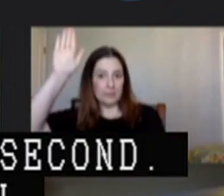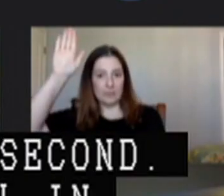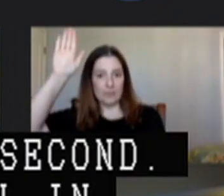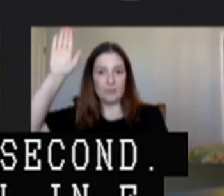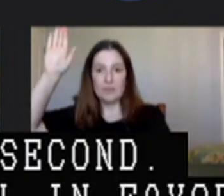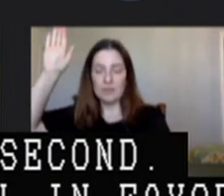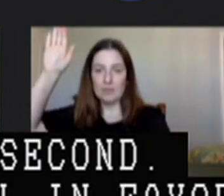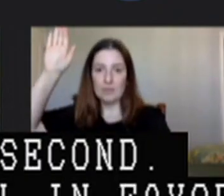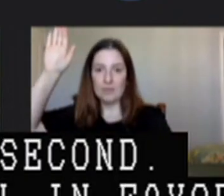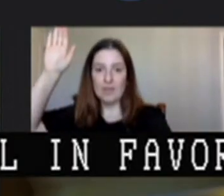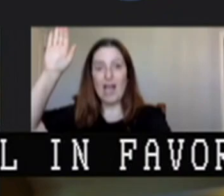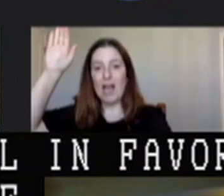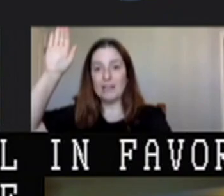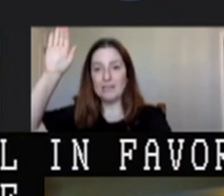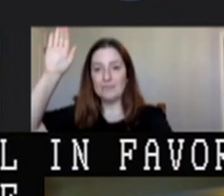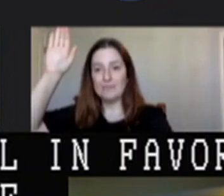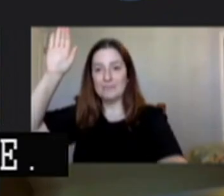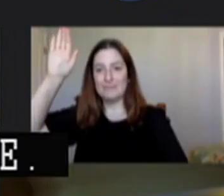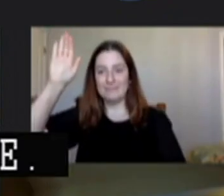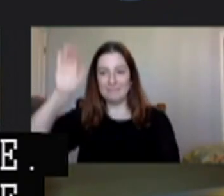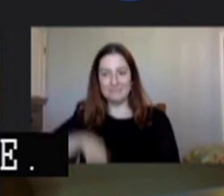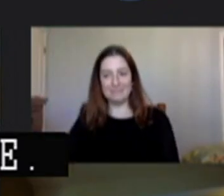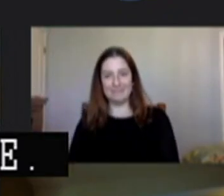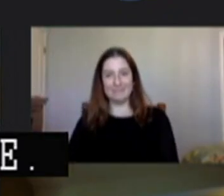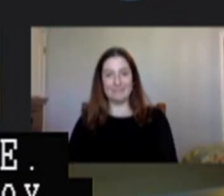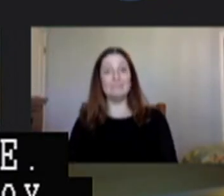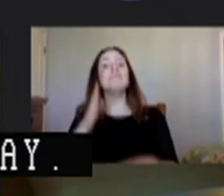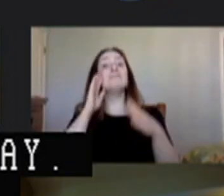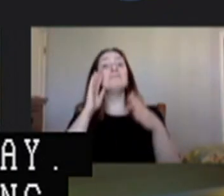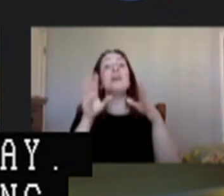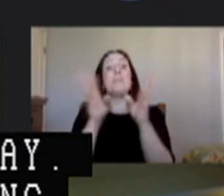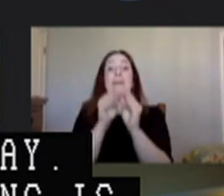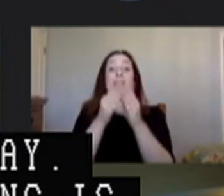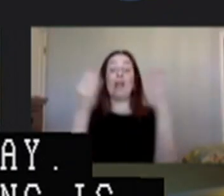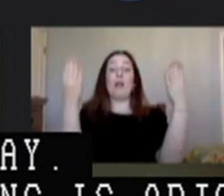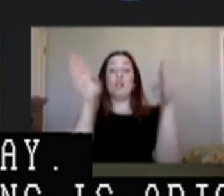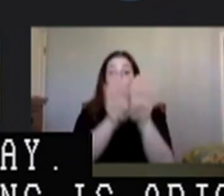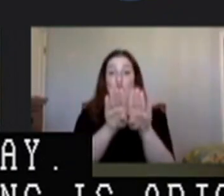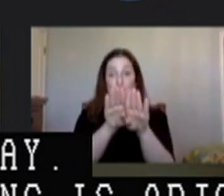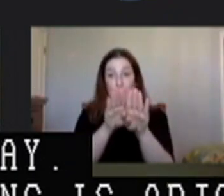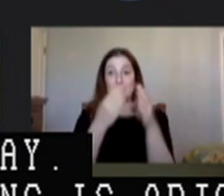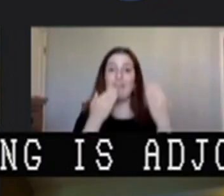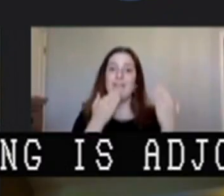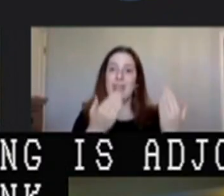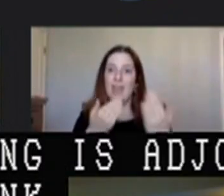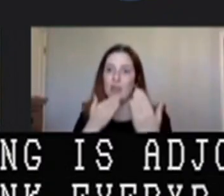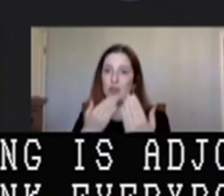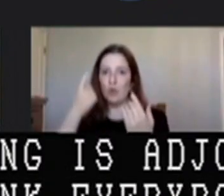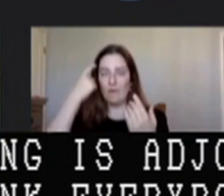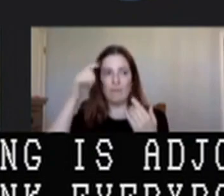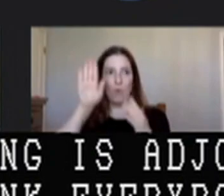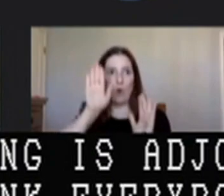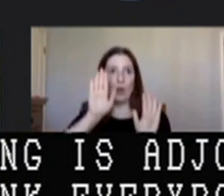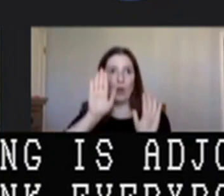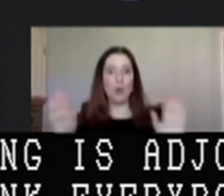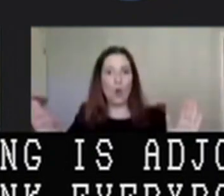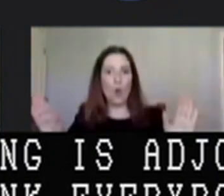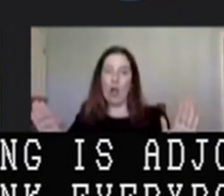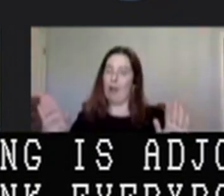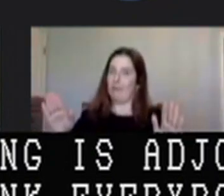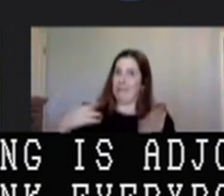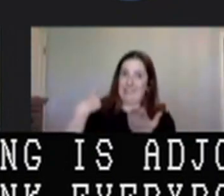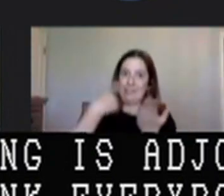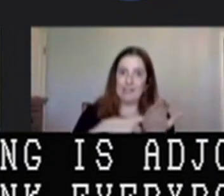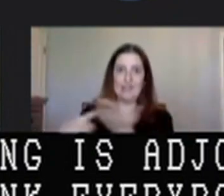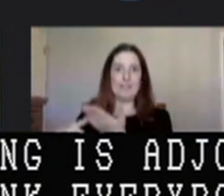Aye. Okay, the meeting is adjourned. I thank everybody for their spirited comments, but